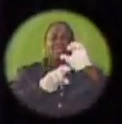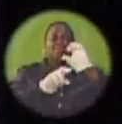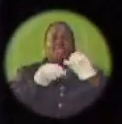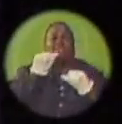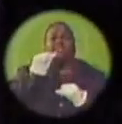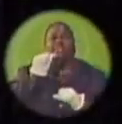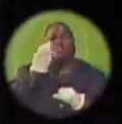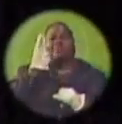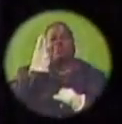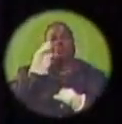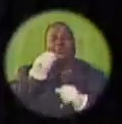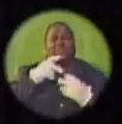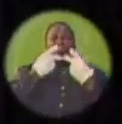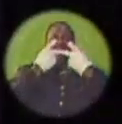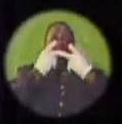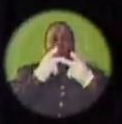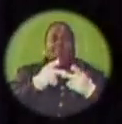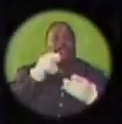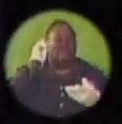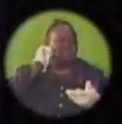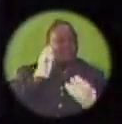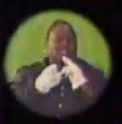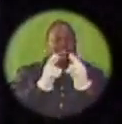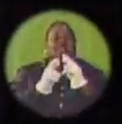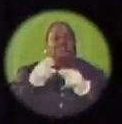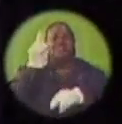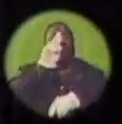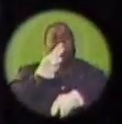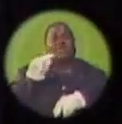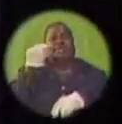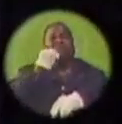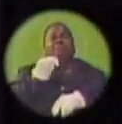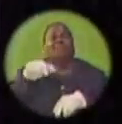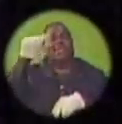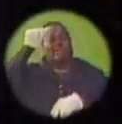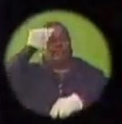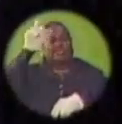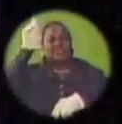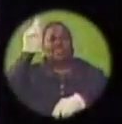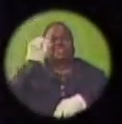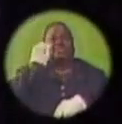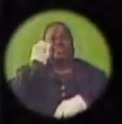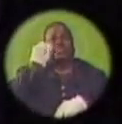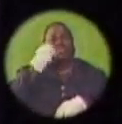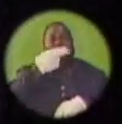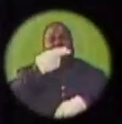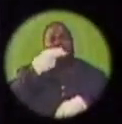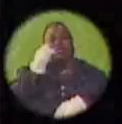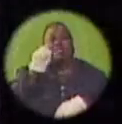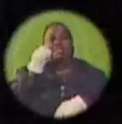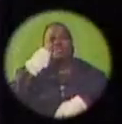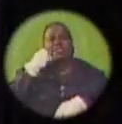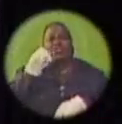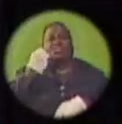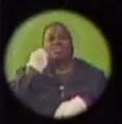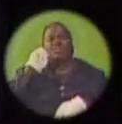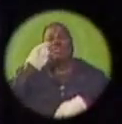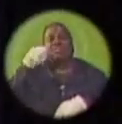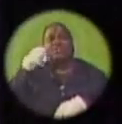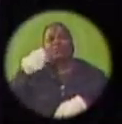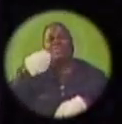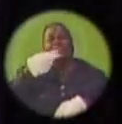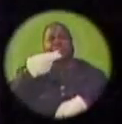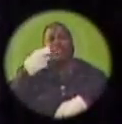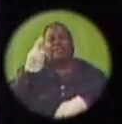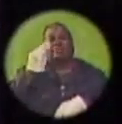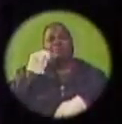Antigua and Barbuda's permanent representative to the United Nations, Ambassador Dr. John W. Ash. The nation's leader says he will be